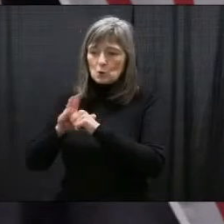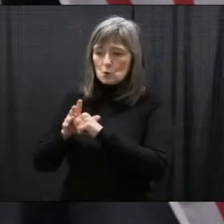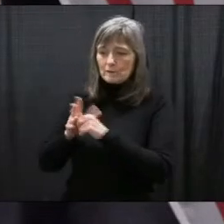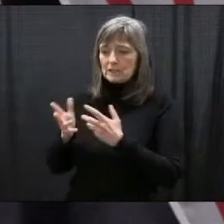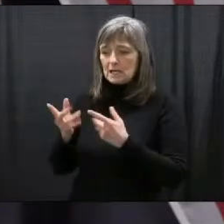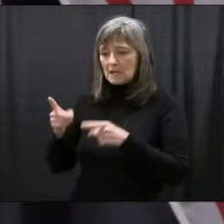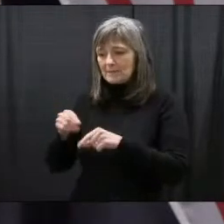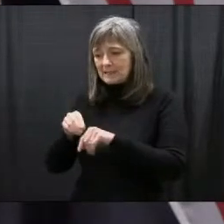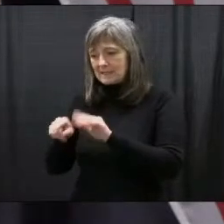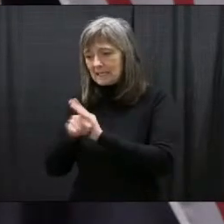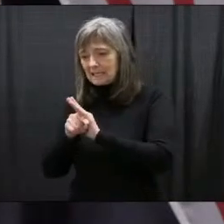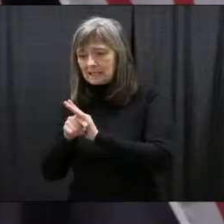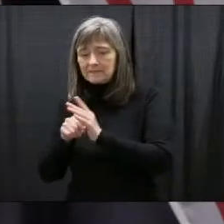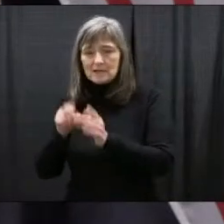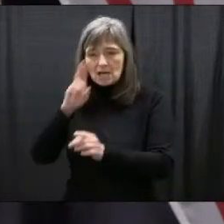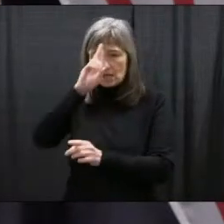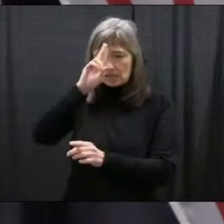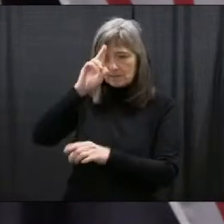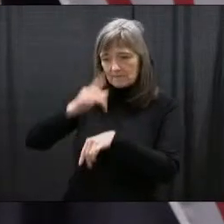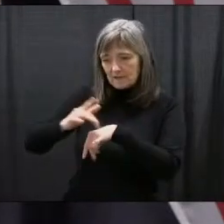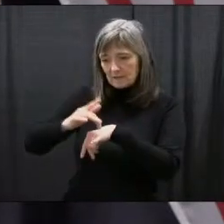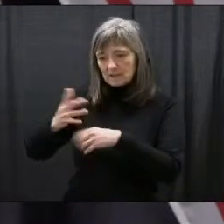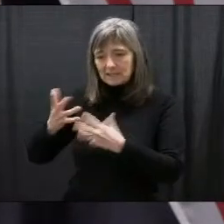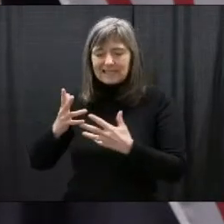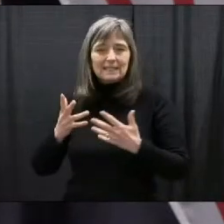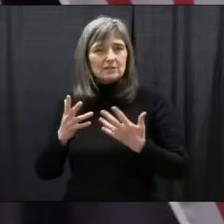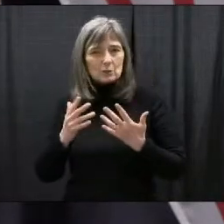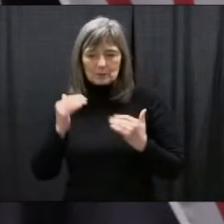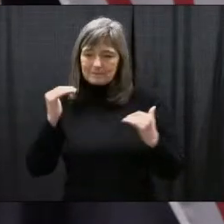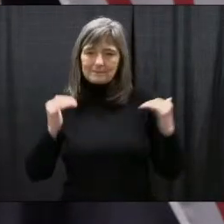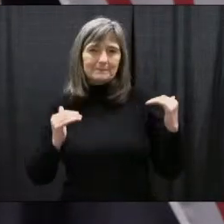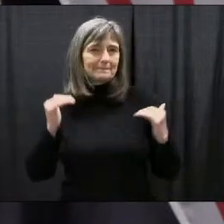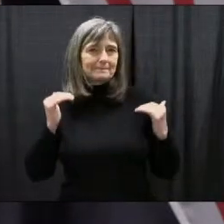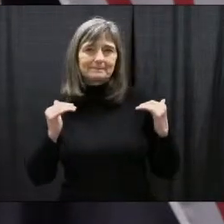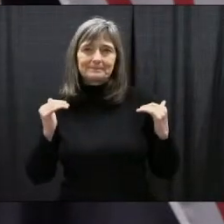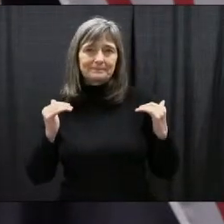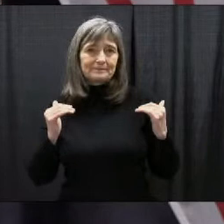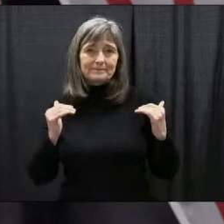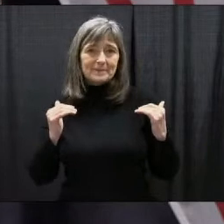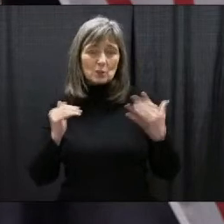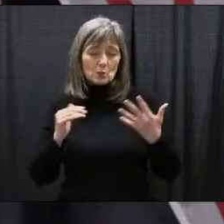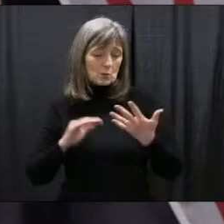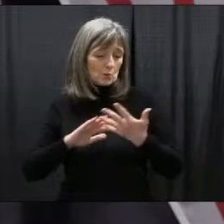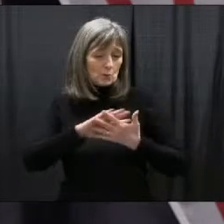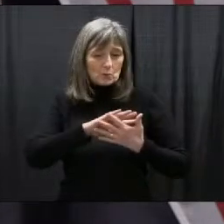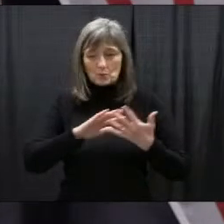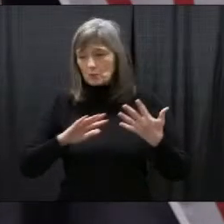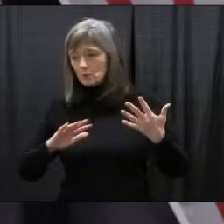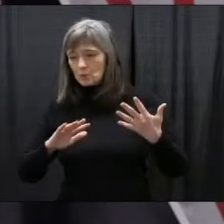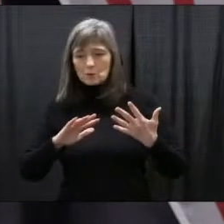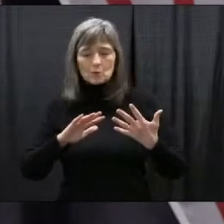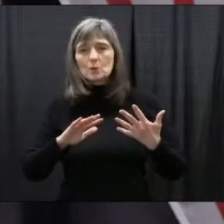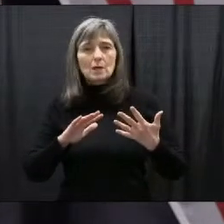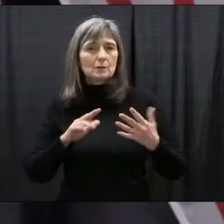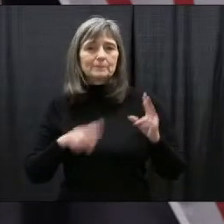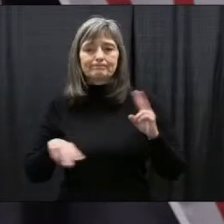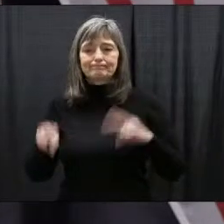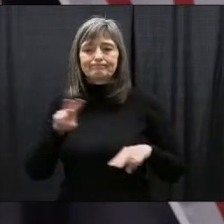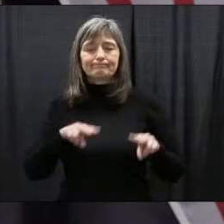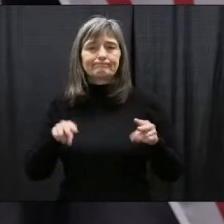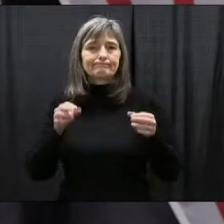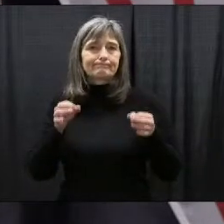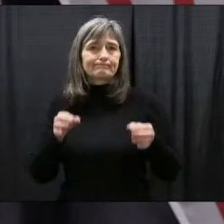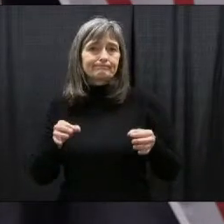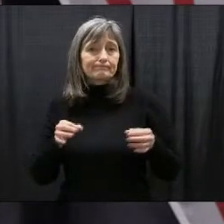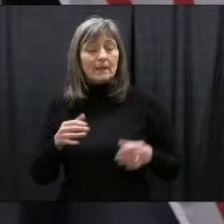COVID and our hospital capacity. So those are all the things we have to think about. And so, yeah,